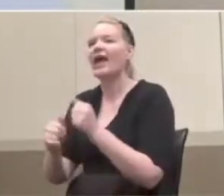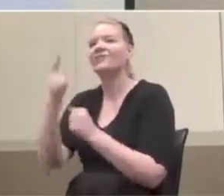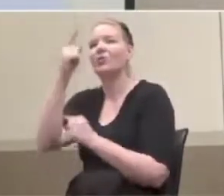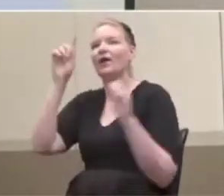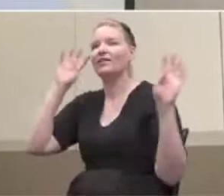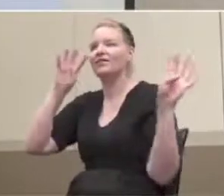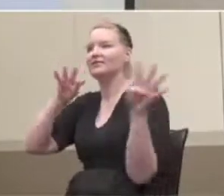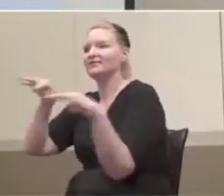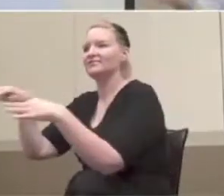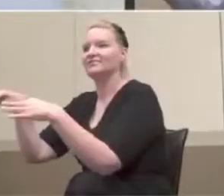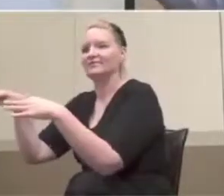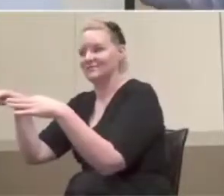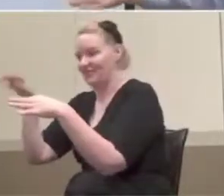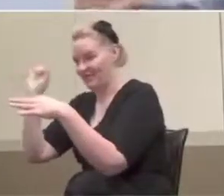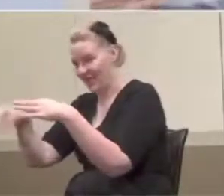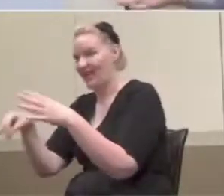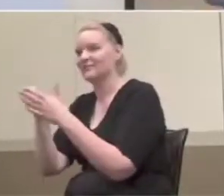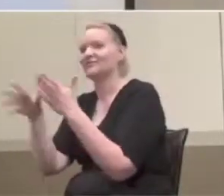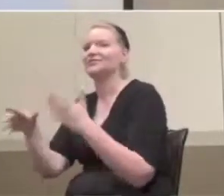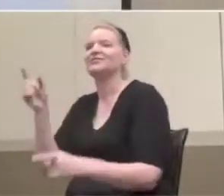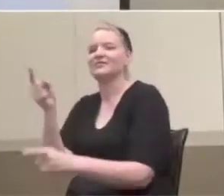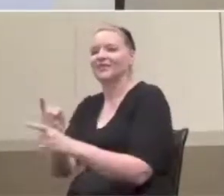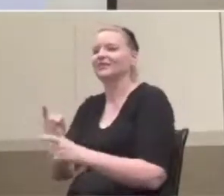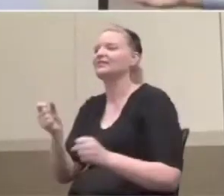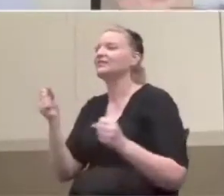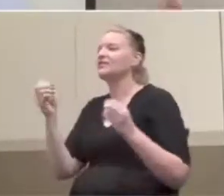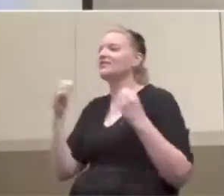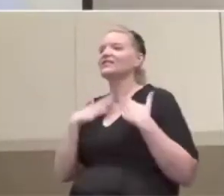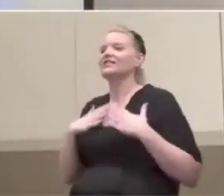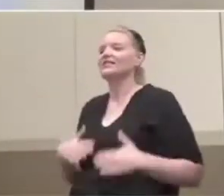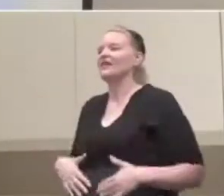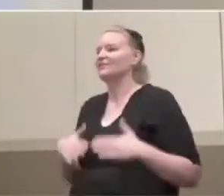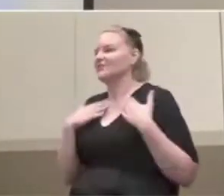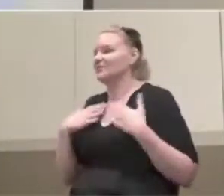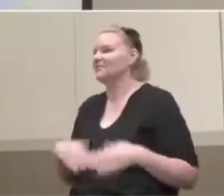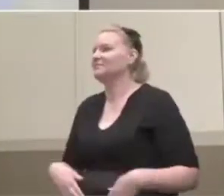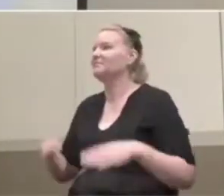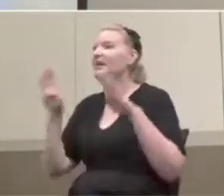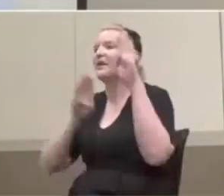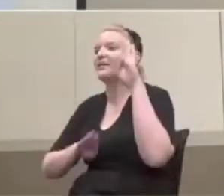kid. Okay, thank you. Physiological, biological. Anyone?